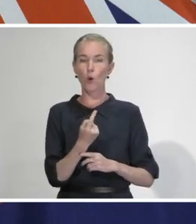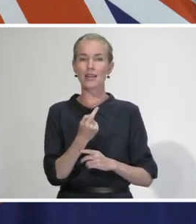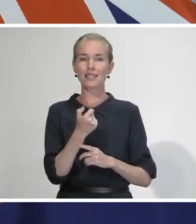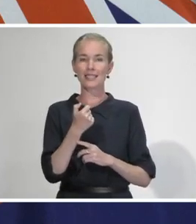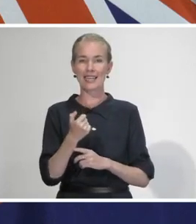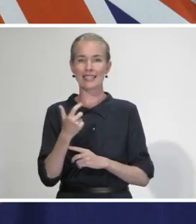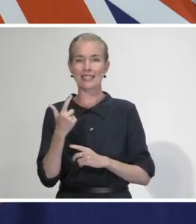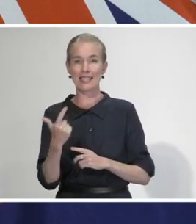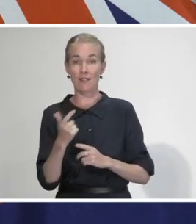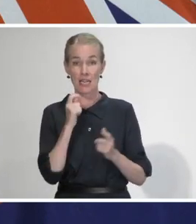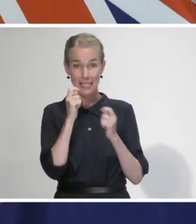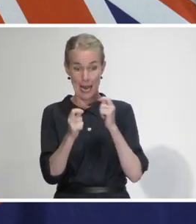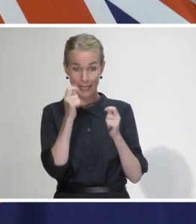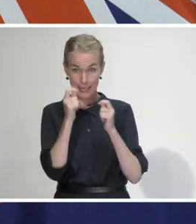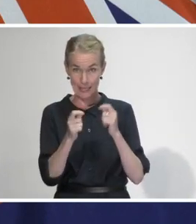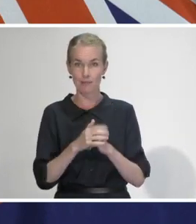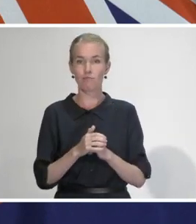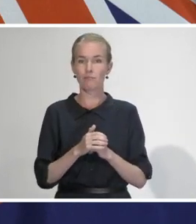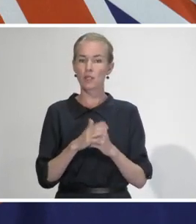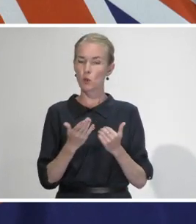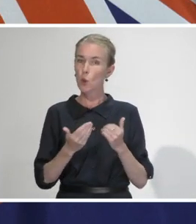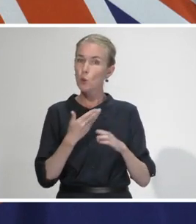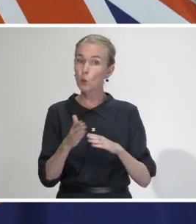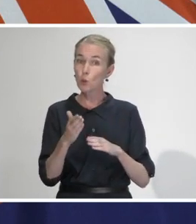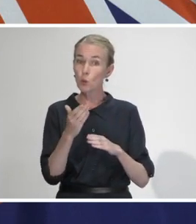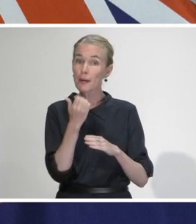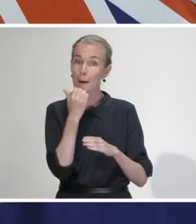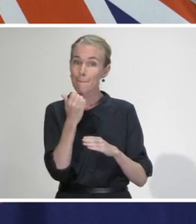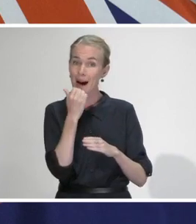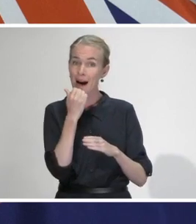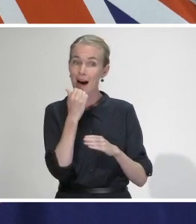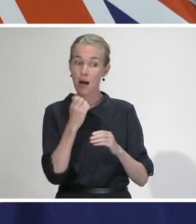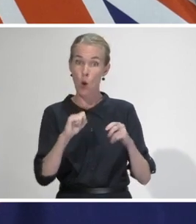61,167, and we will of course include those updated figures on our website.